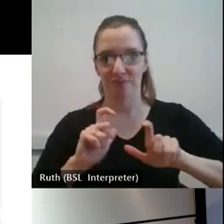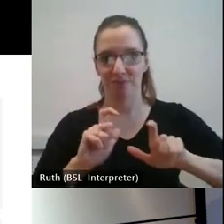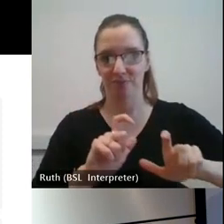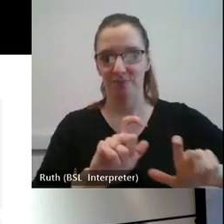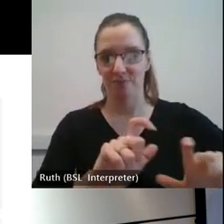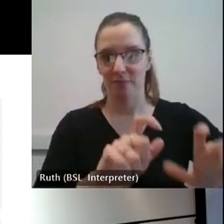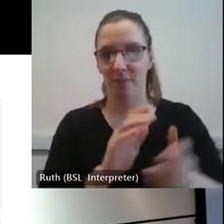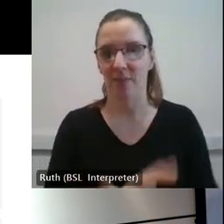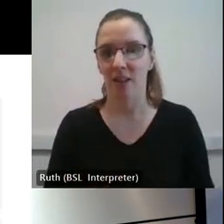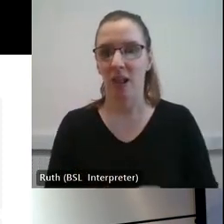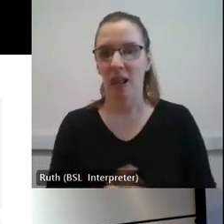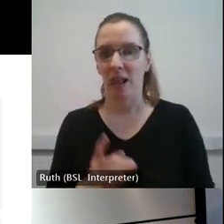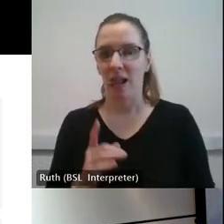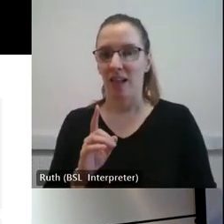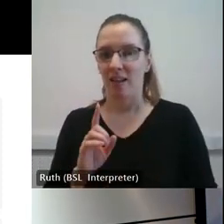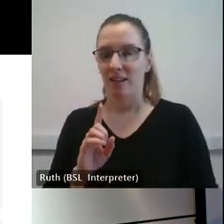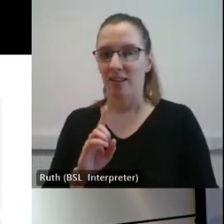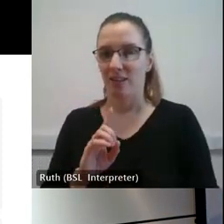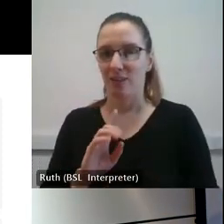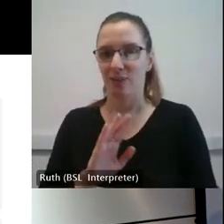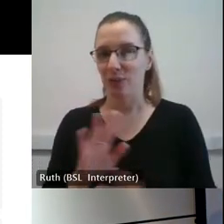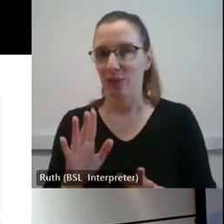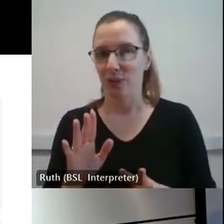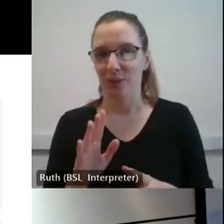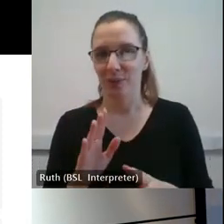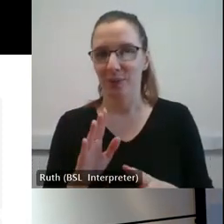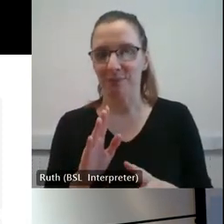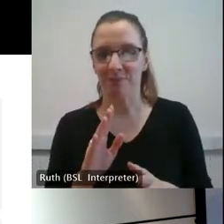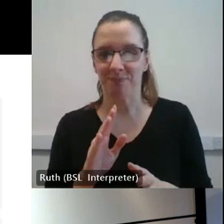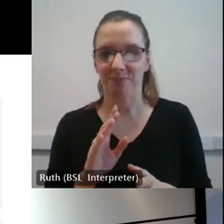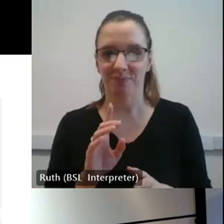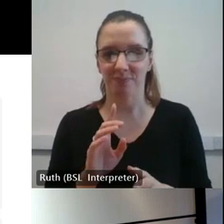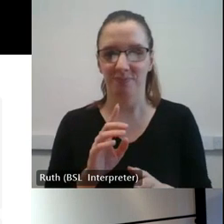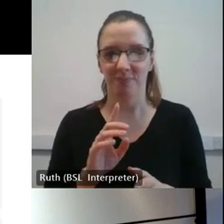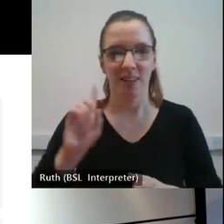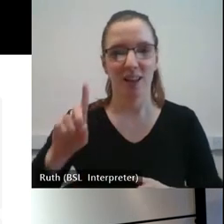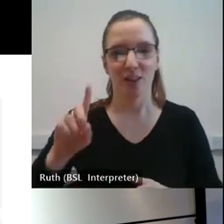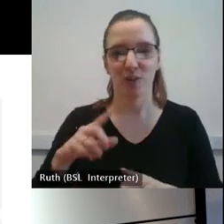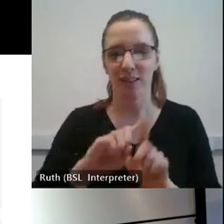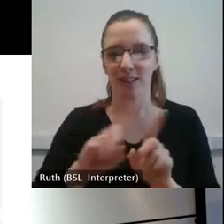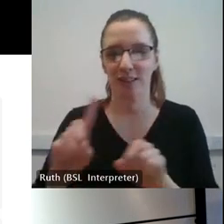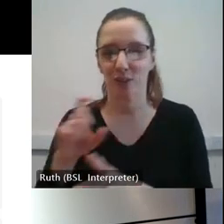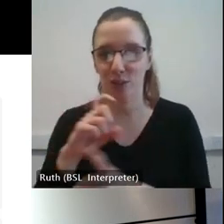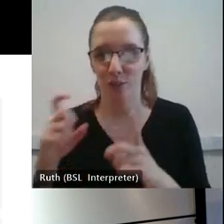past members of different communities, but, you know, there's a possibility that